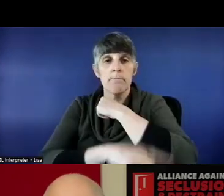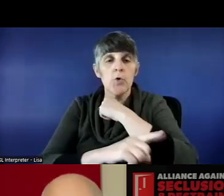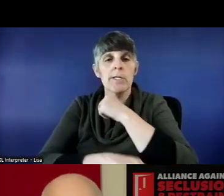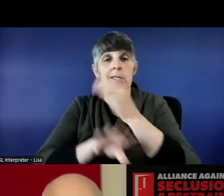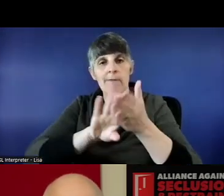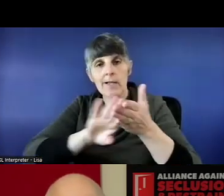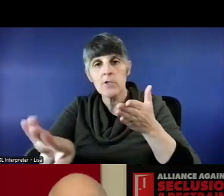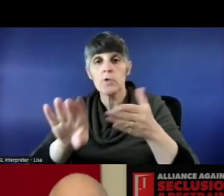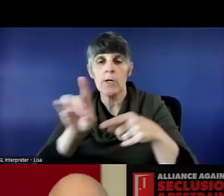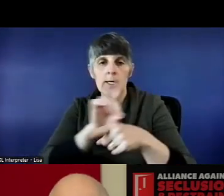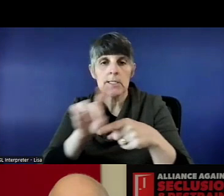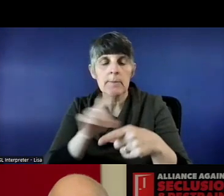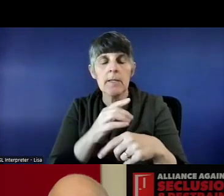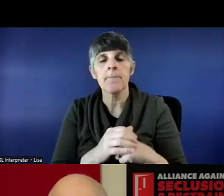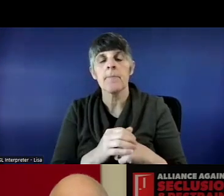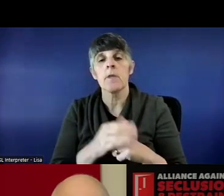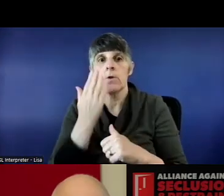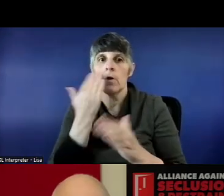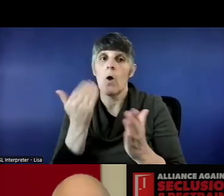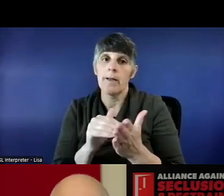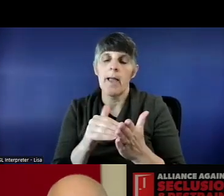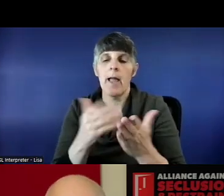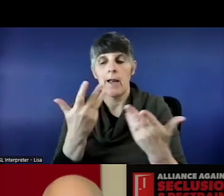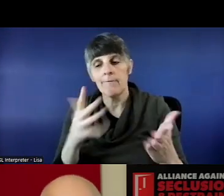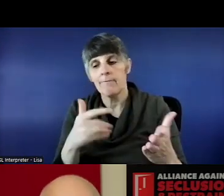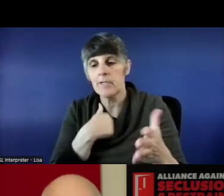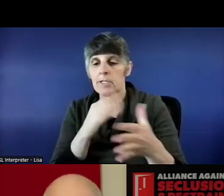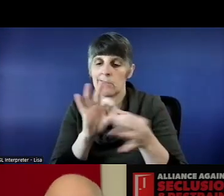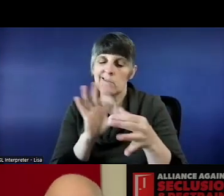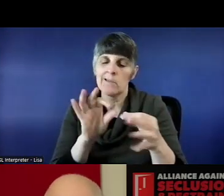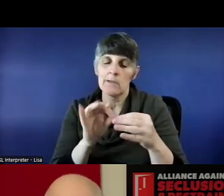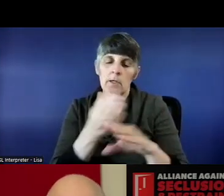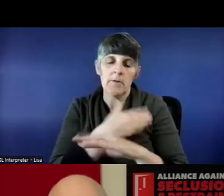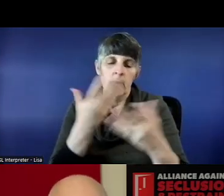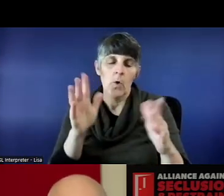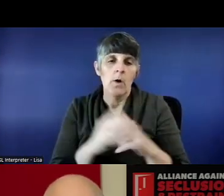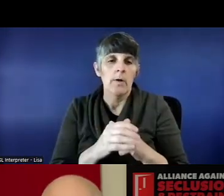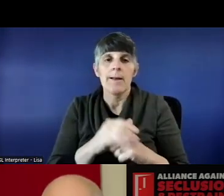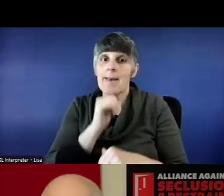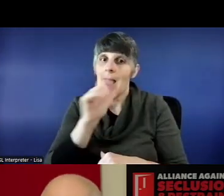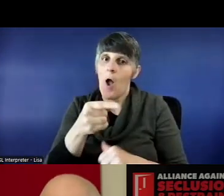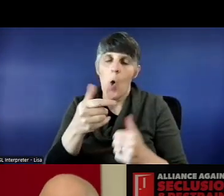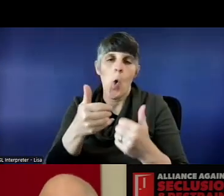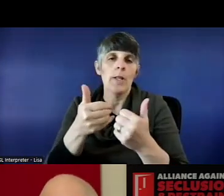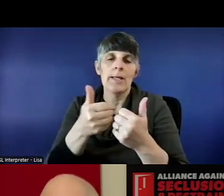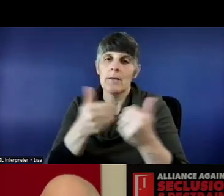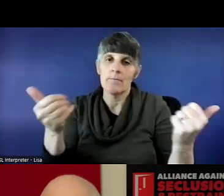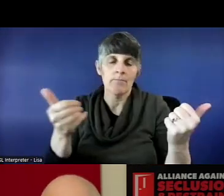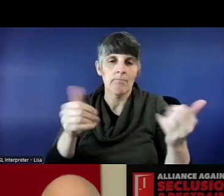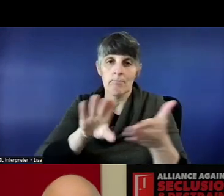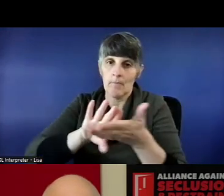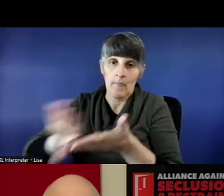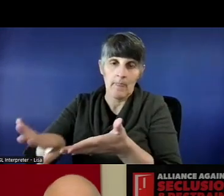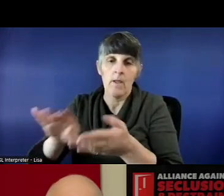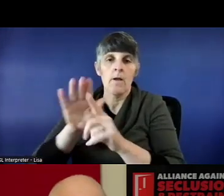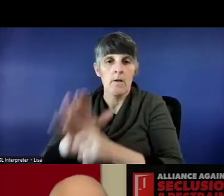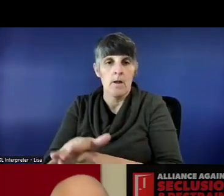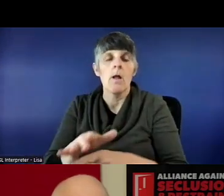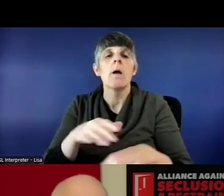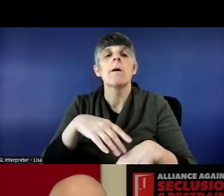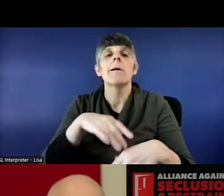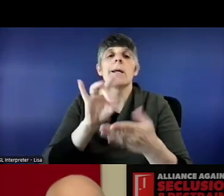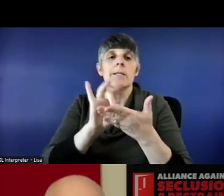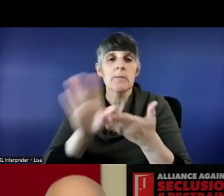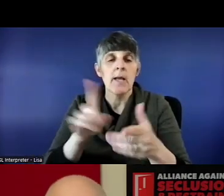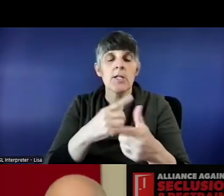exclusionary discipline. And again, I've kind of said these things before. It's not just restraint and seclusion. It's suspension,